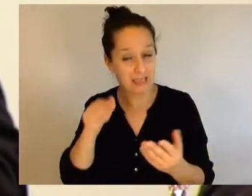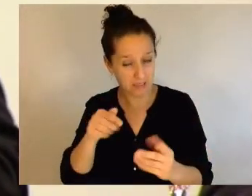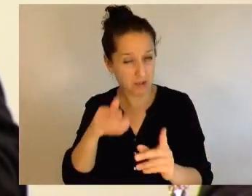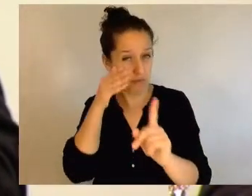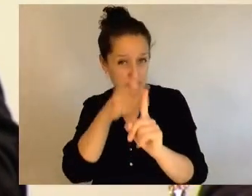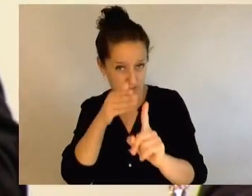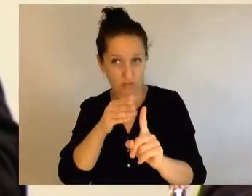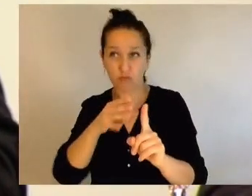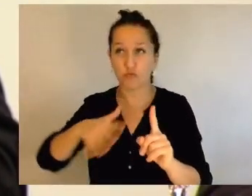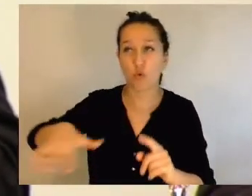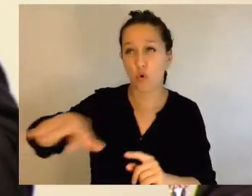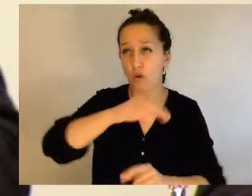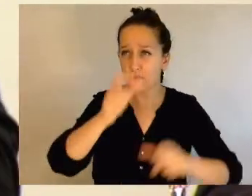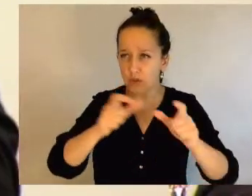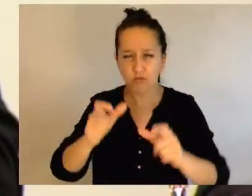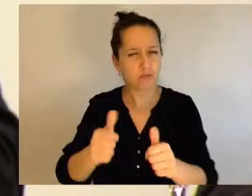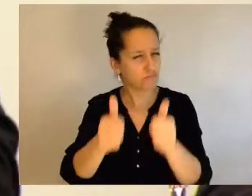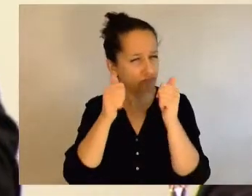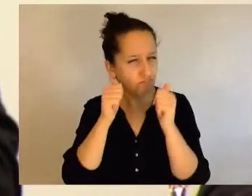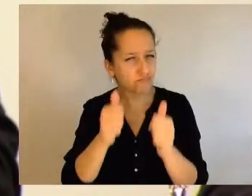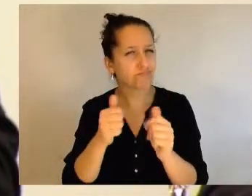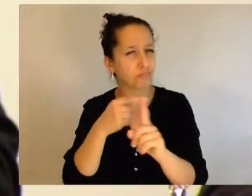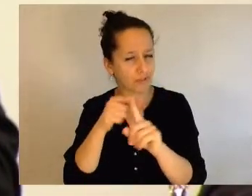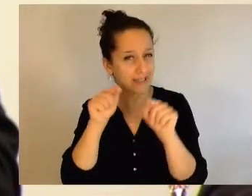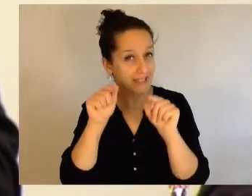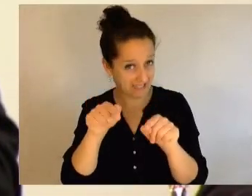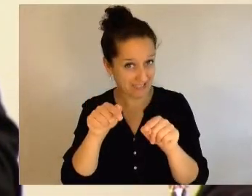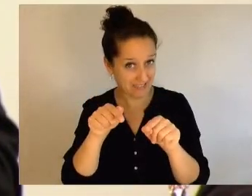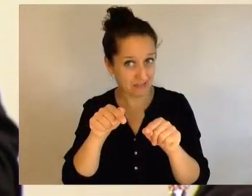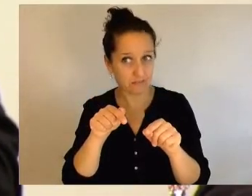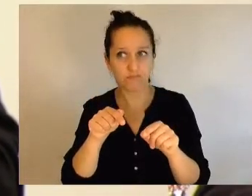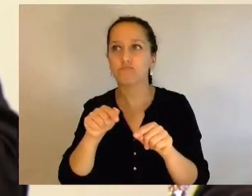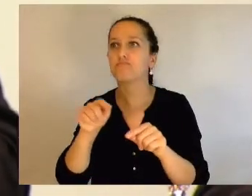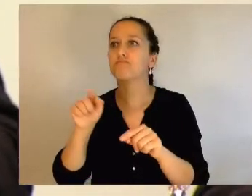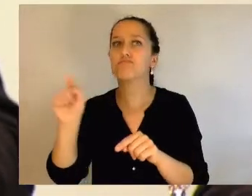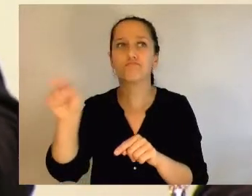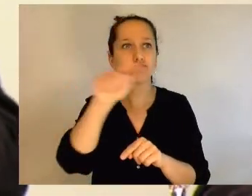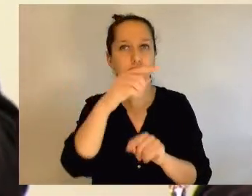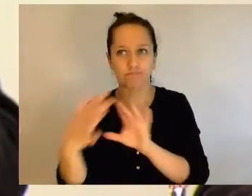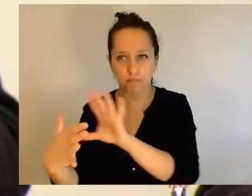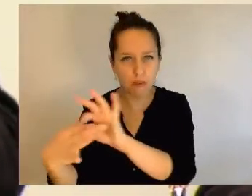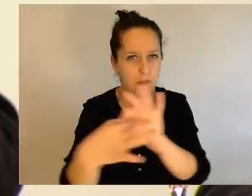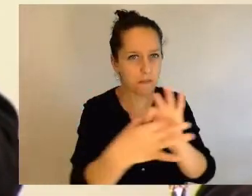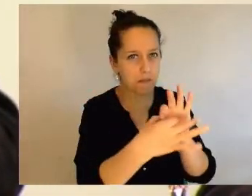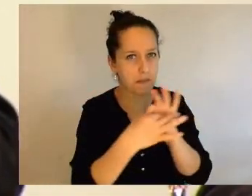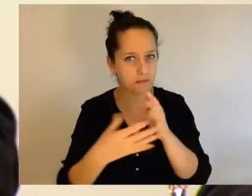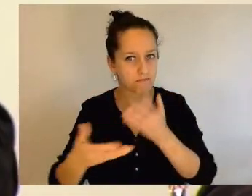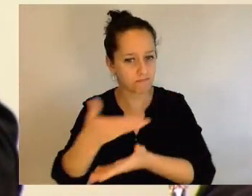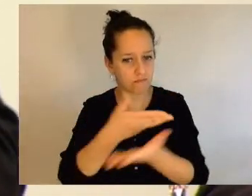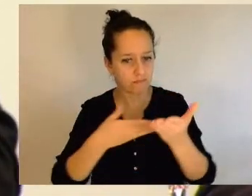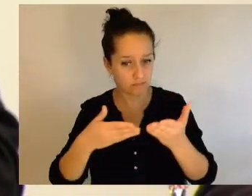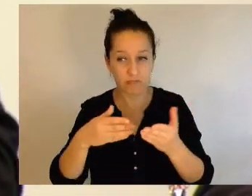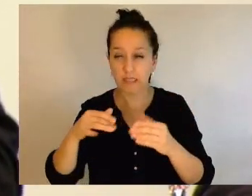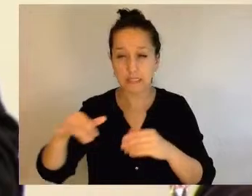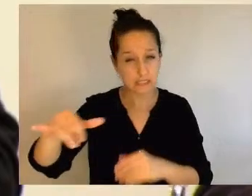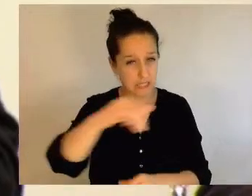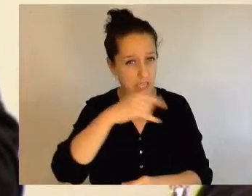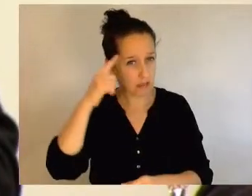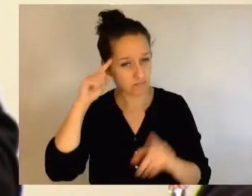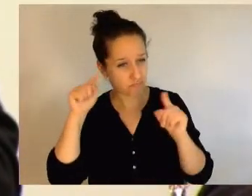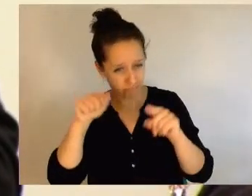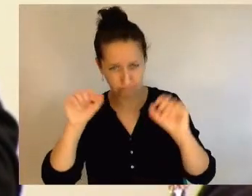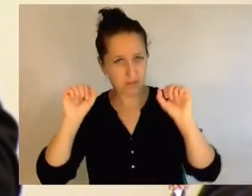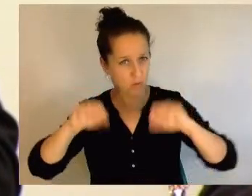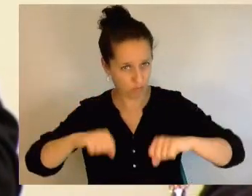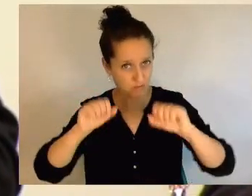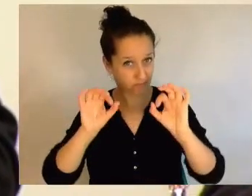intended to the welfare of everyone as ultimate goal. The coordination of actors, and